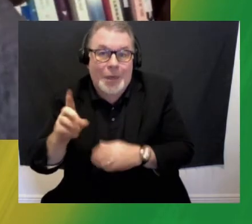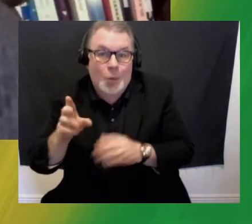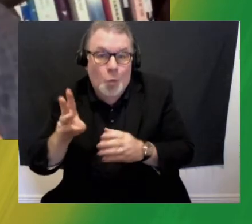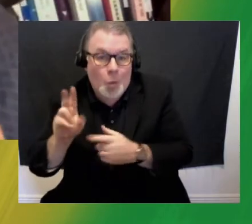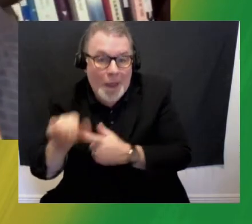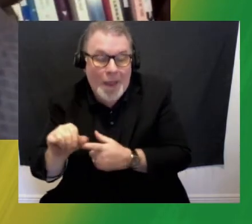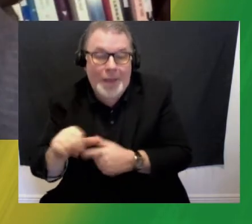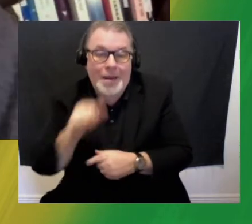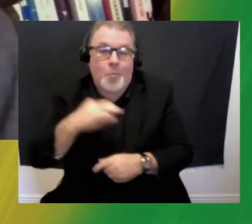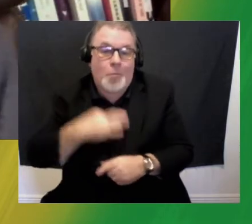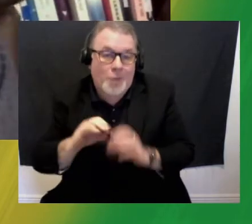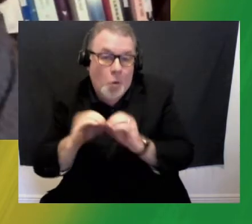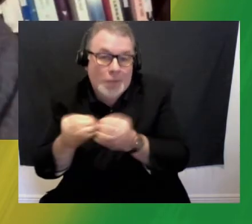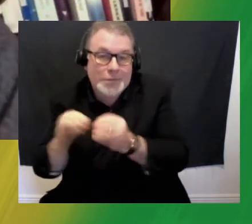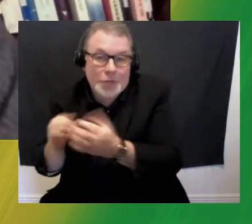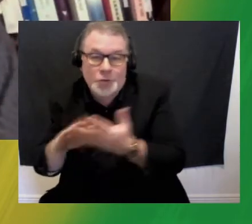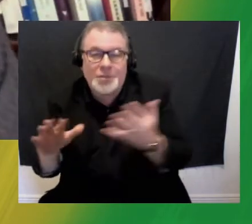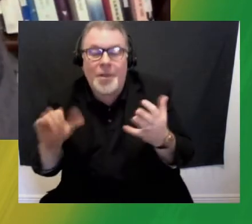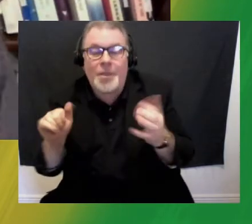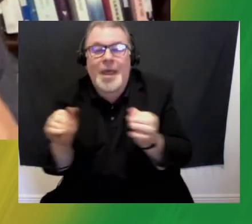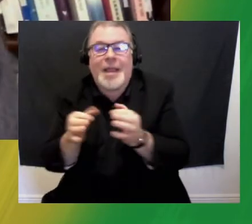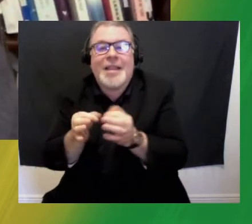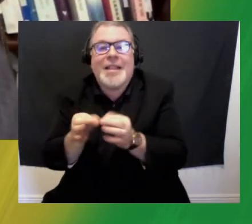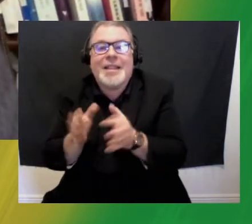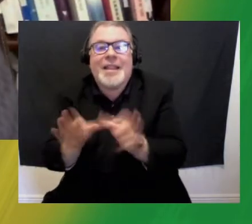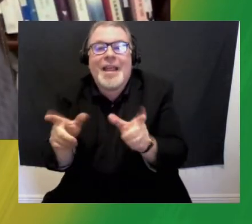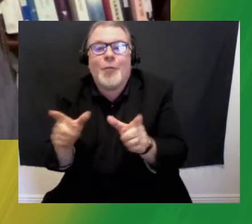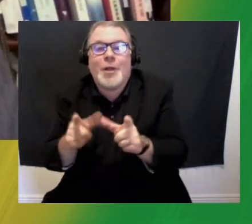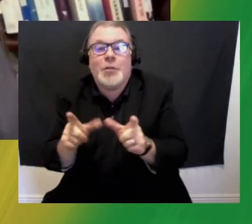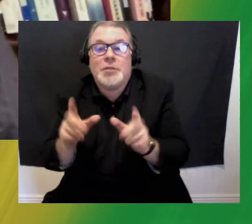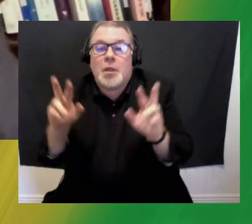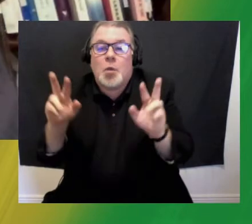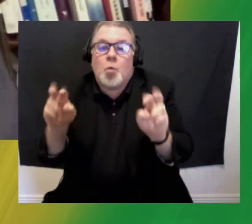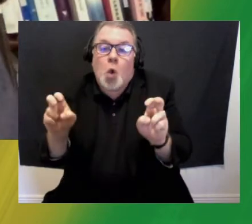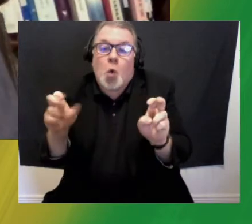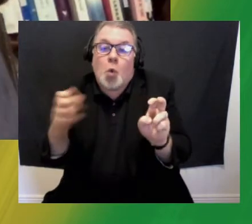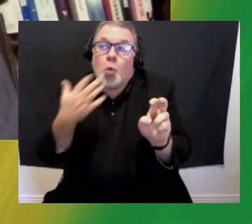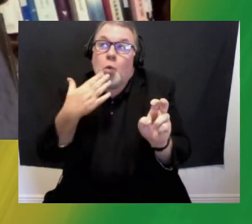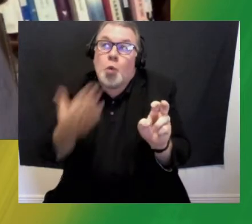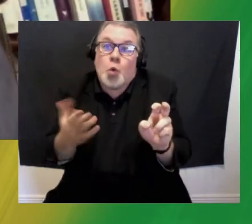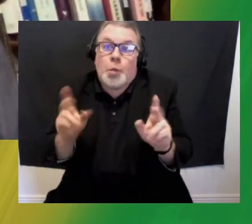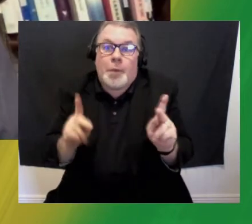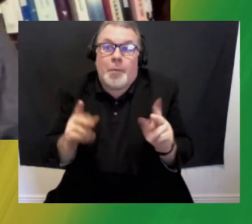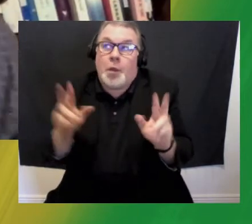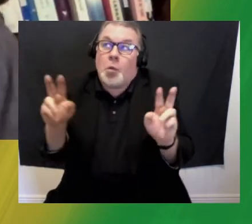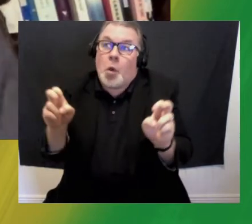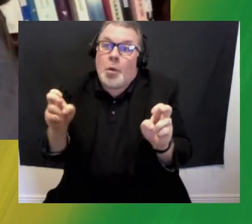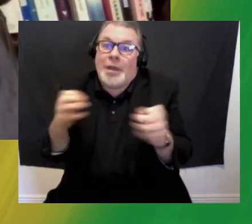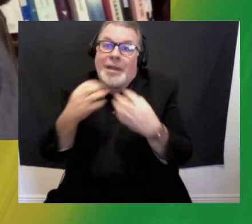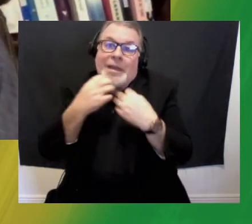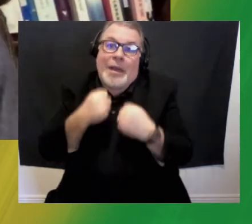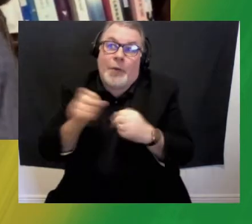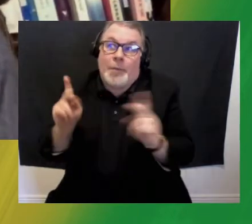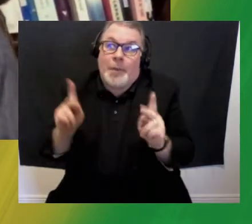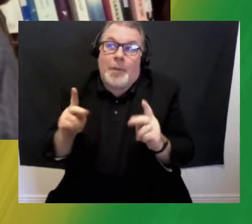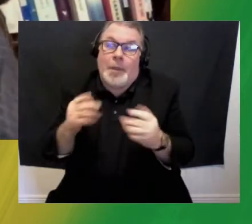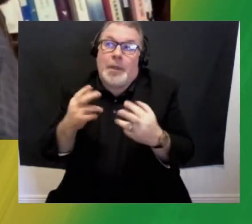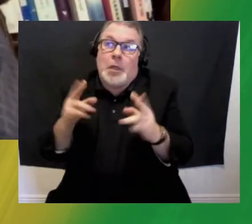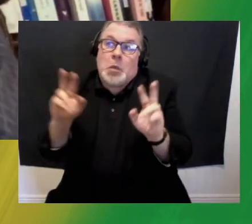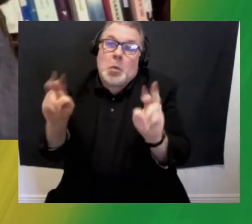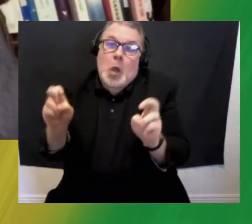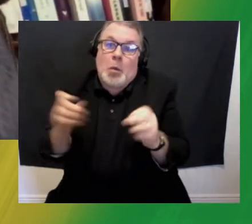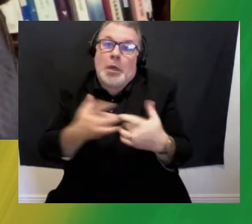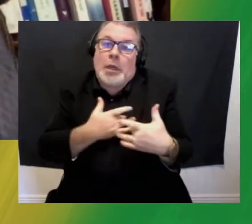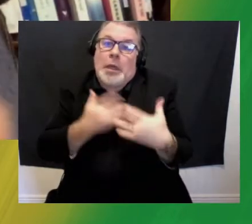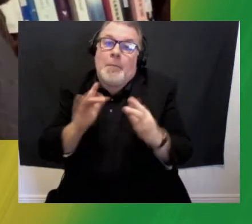organizations, whatever. The language that the quote unquote good people, the quote unquote caring people, the quote unquote compassionate people, and I'm